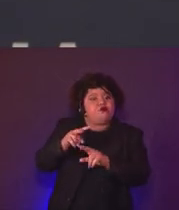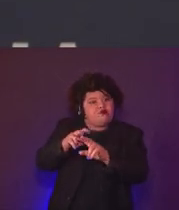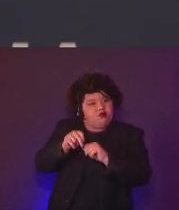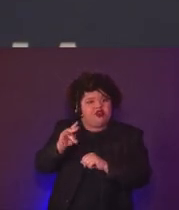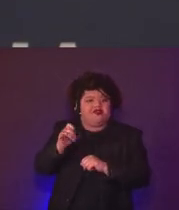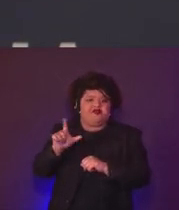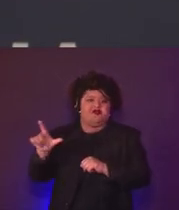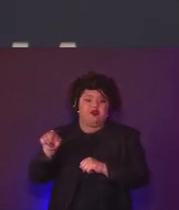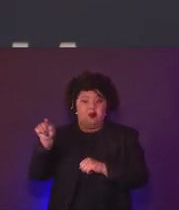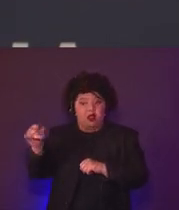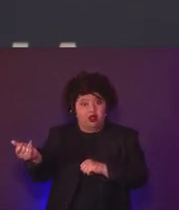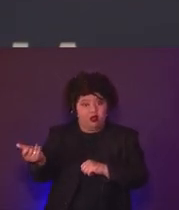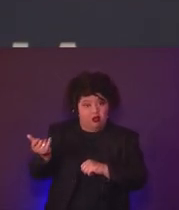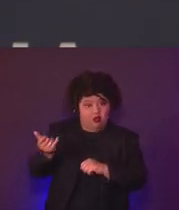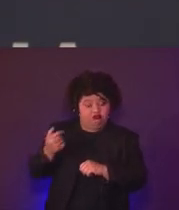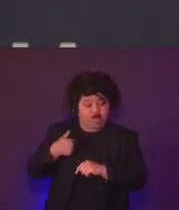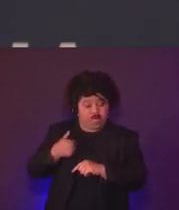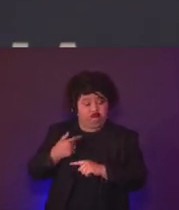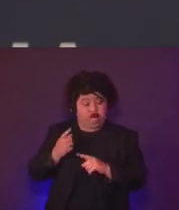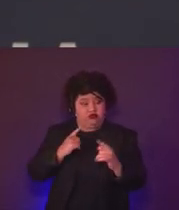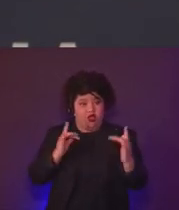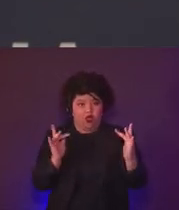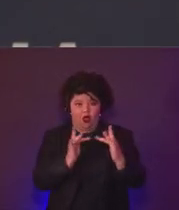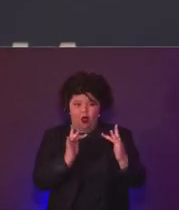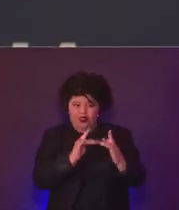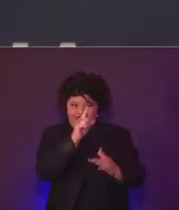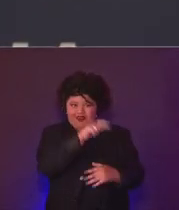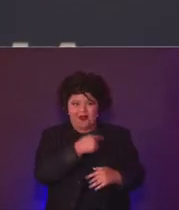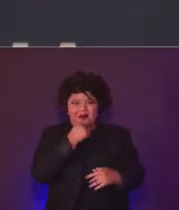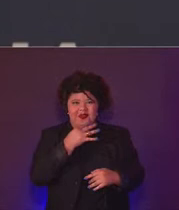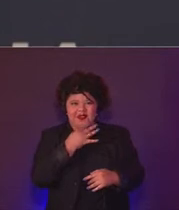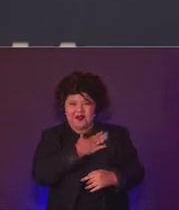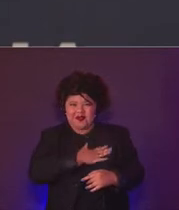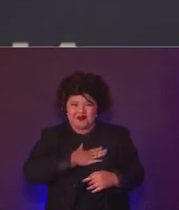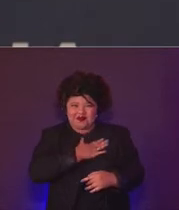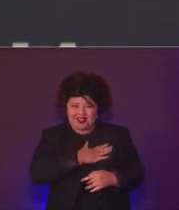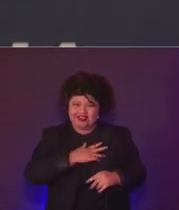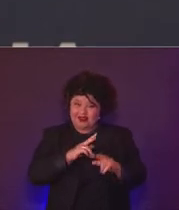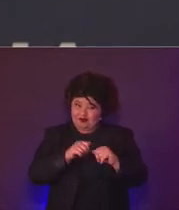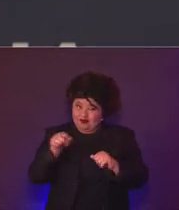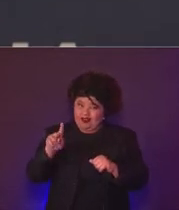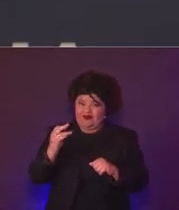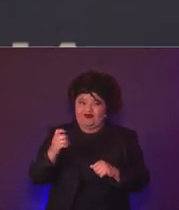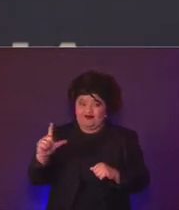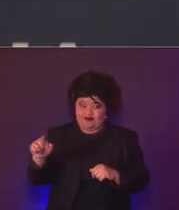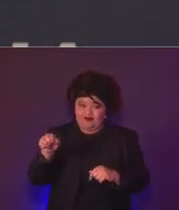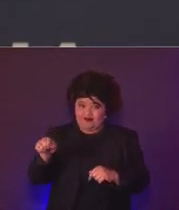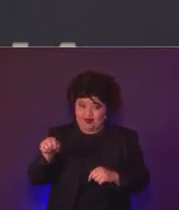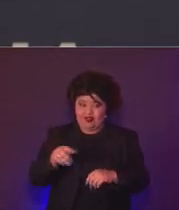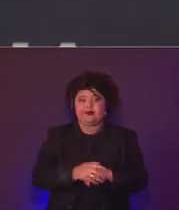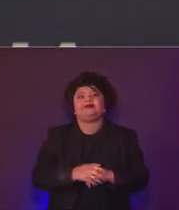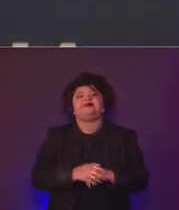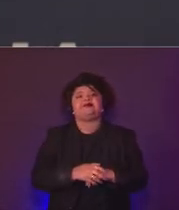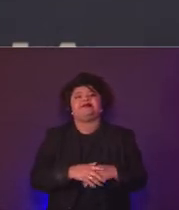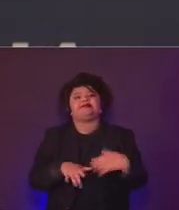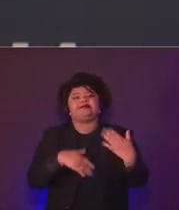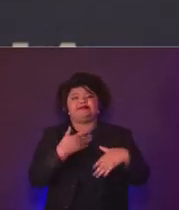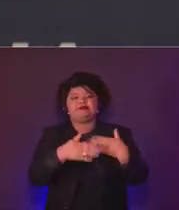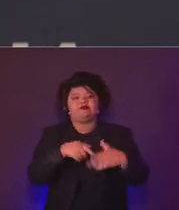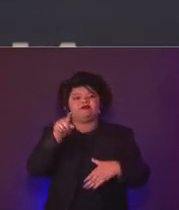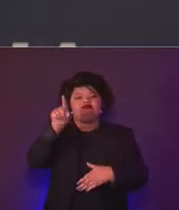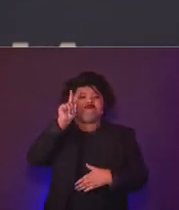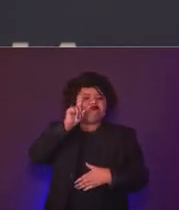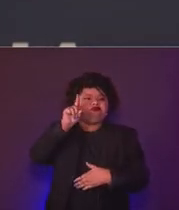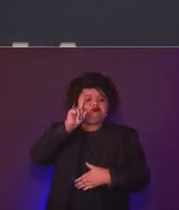In 1972, more or less at the same time as the Watergate story broke, this guest and his colleague